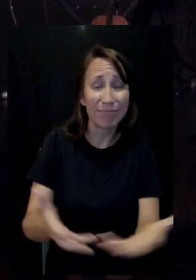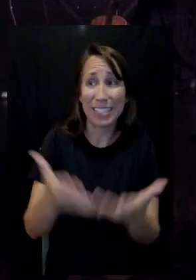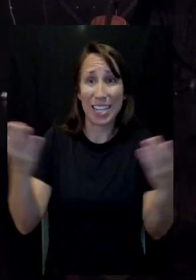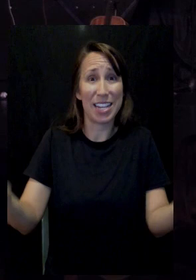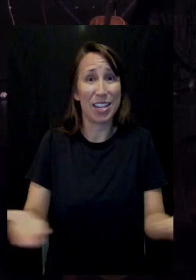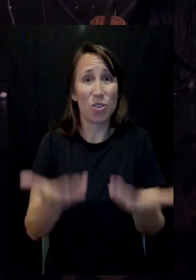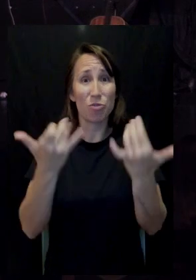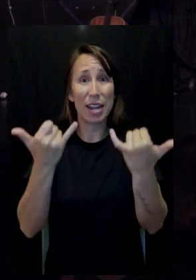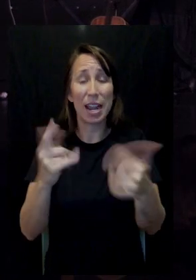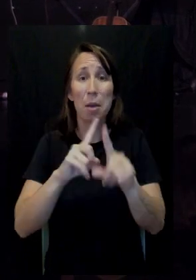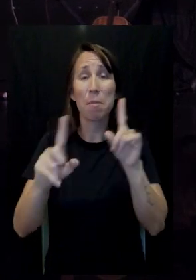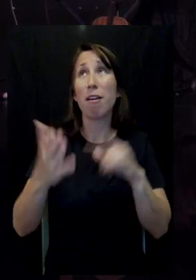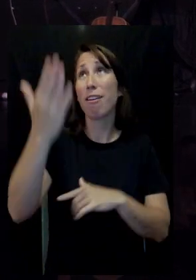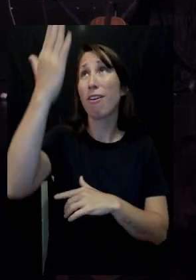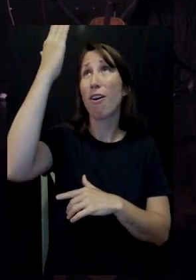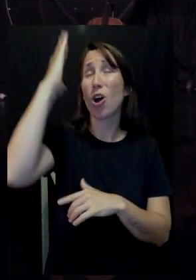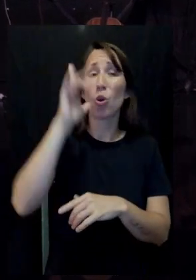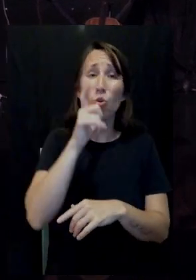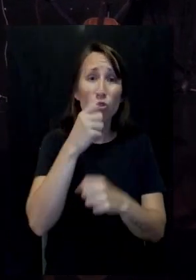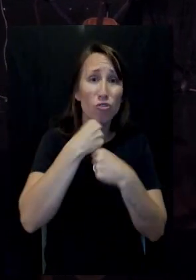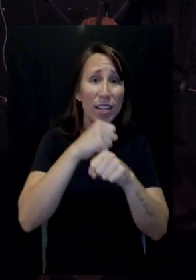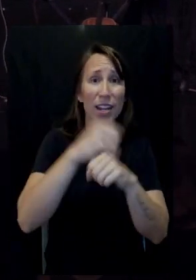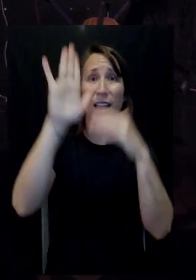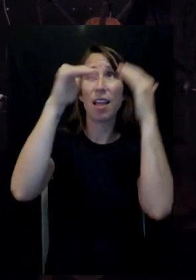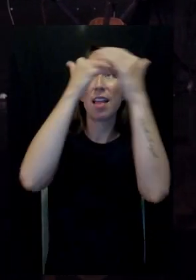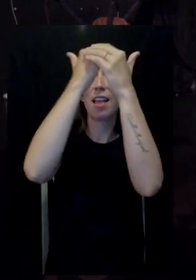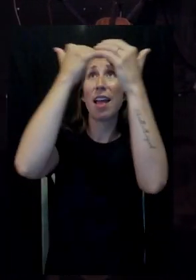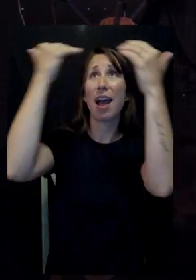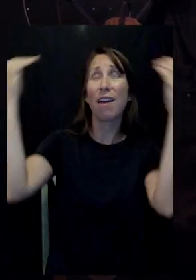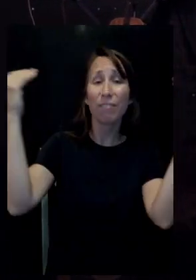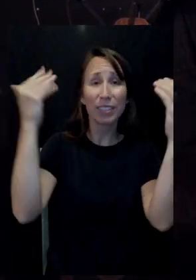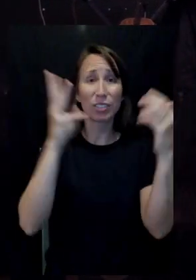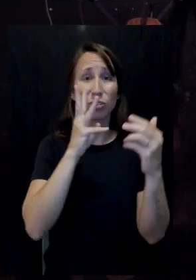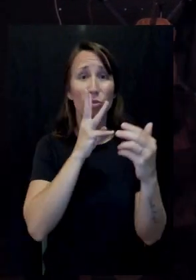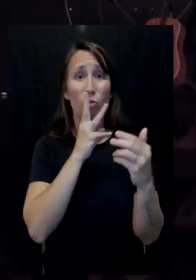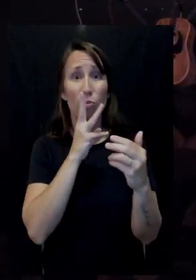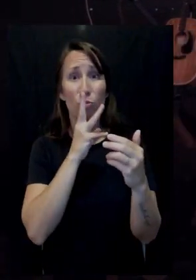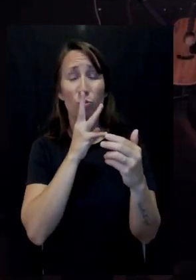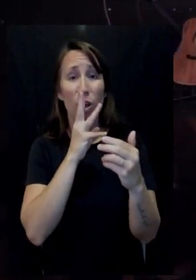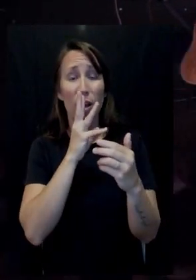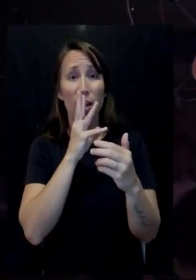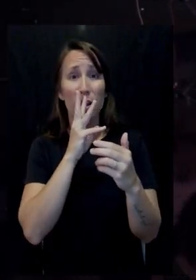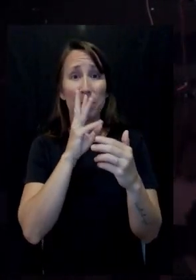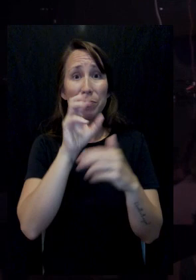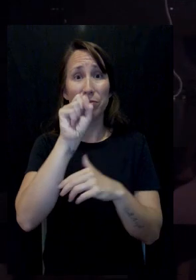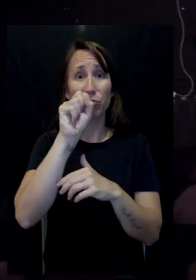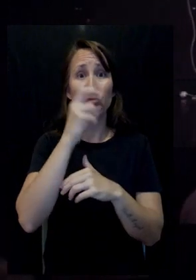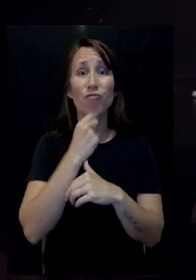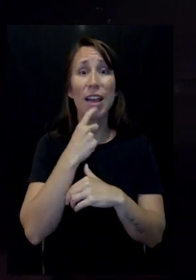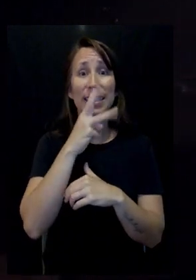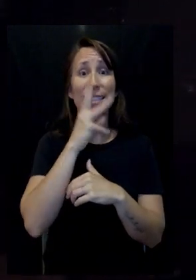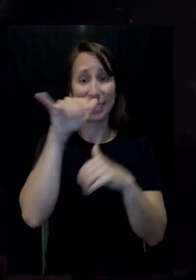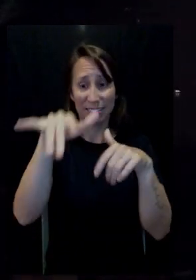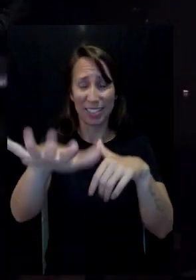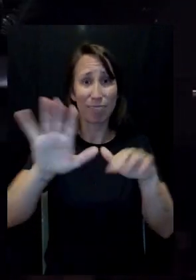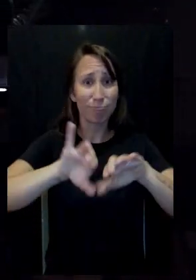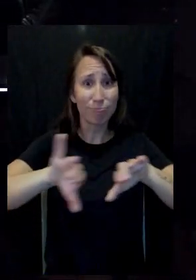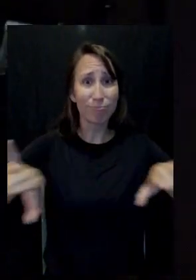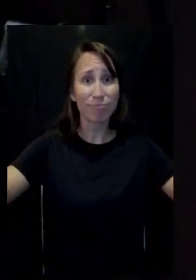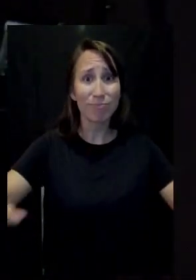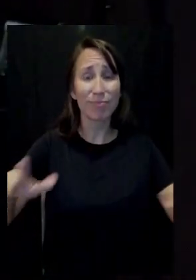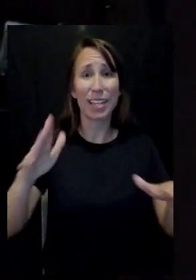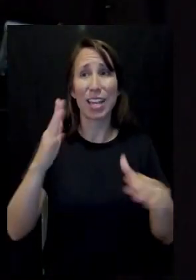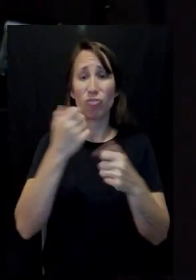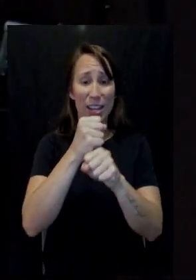right now. But the God of the universe who created the heavens and the earth, part of the Red Sea, the God that creates everything that we see,